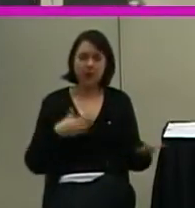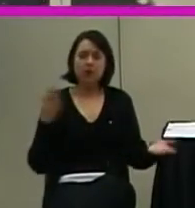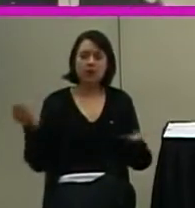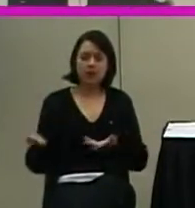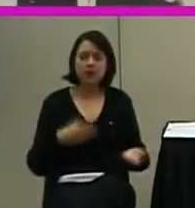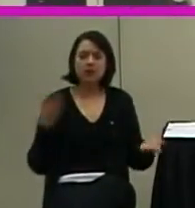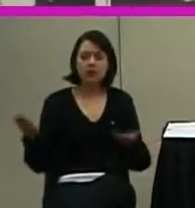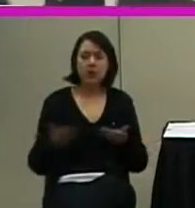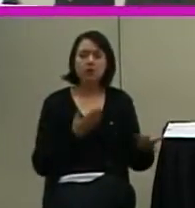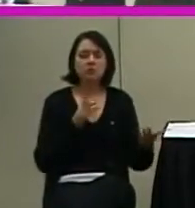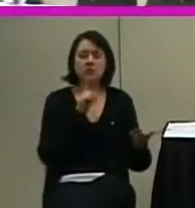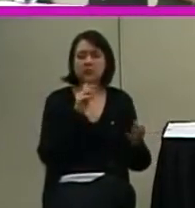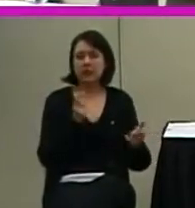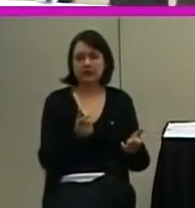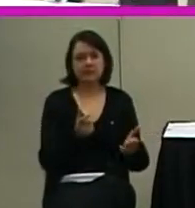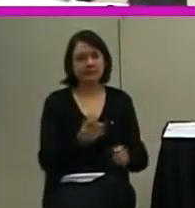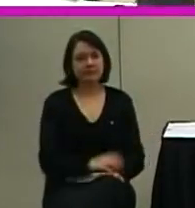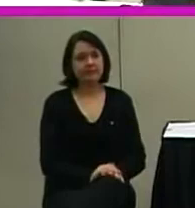it.